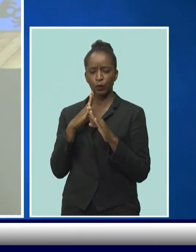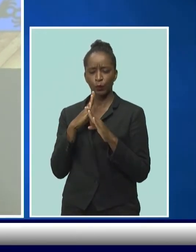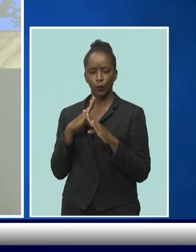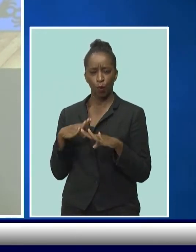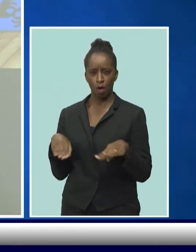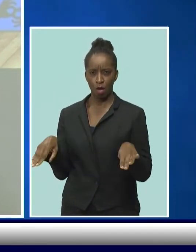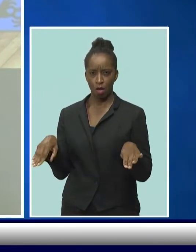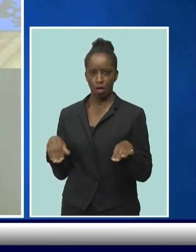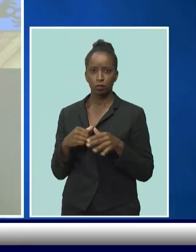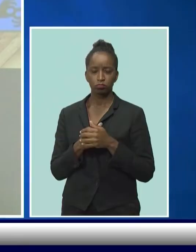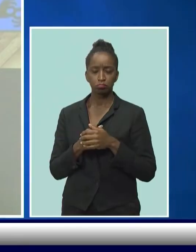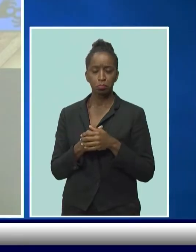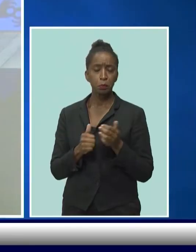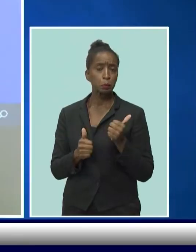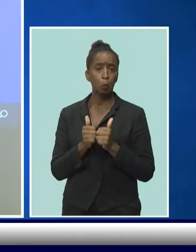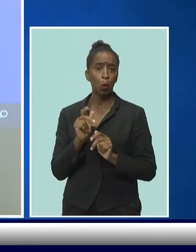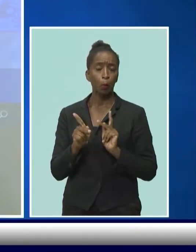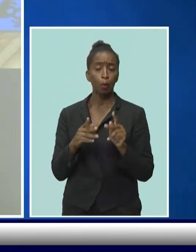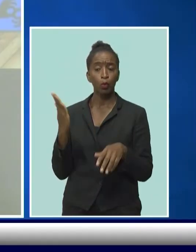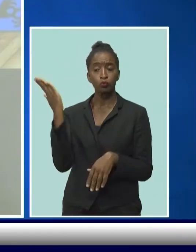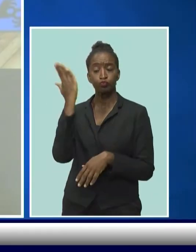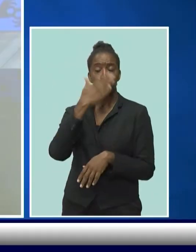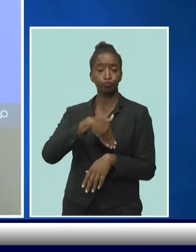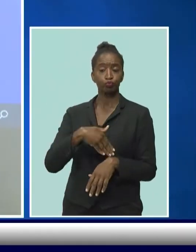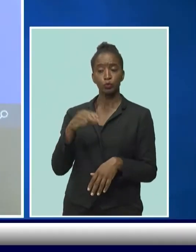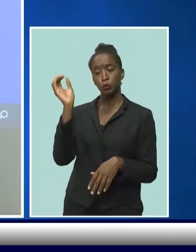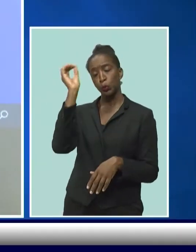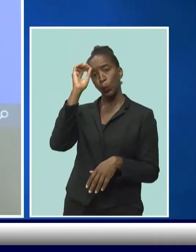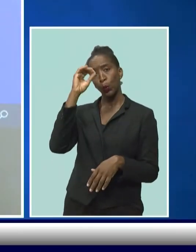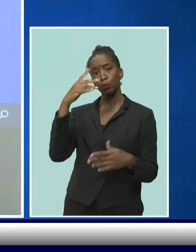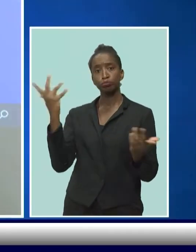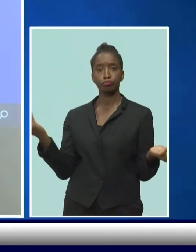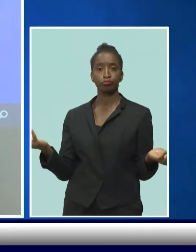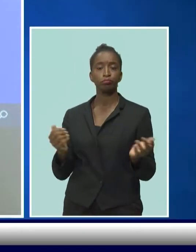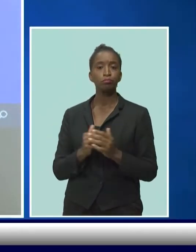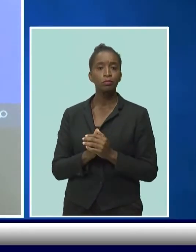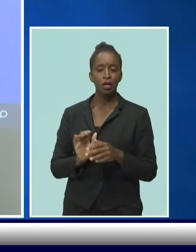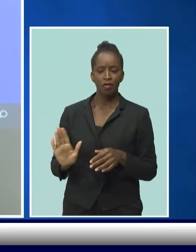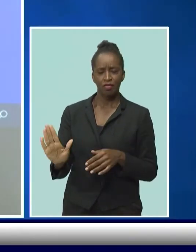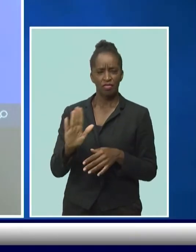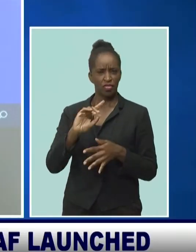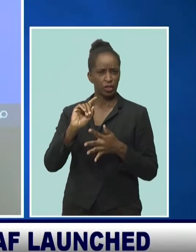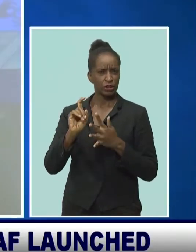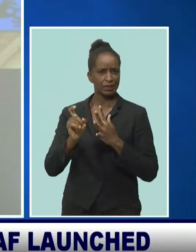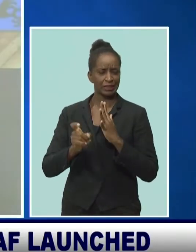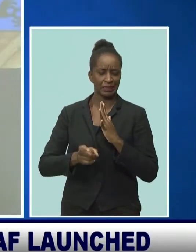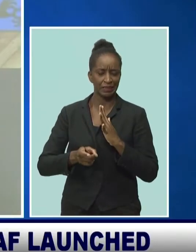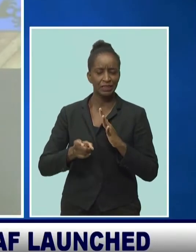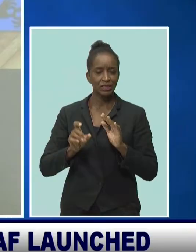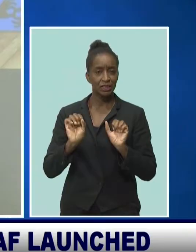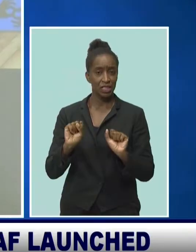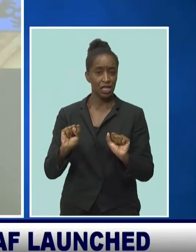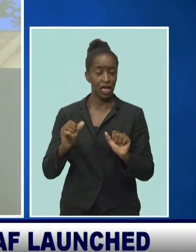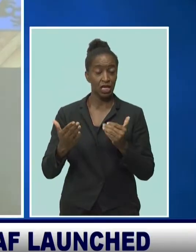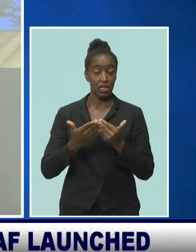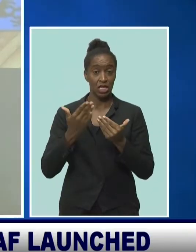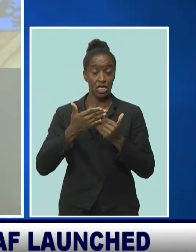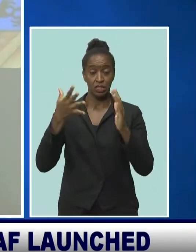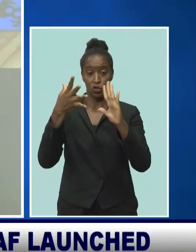that's often overlooked, a community whose needs are not articulated loudly,